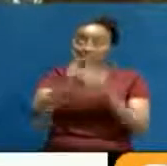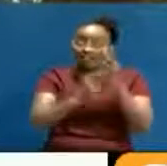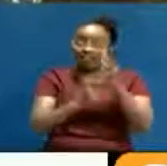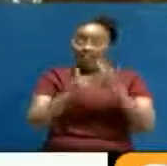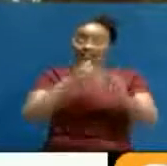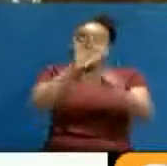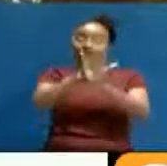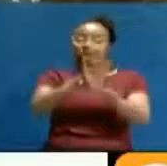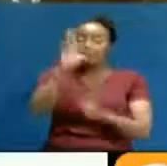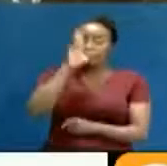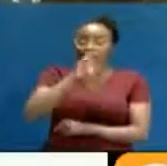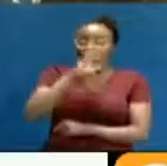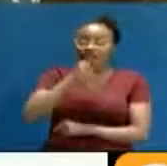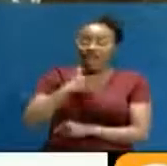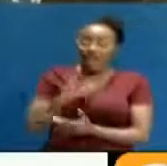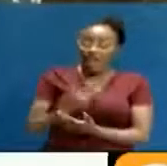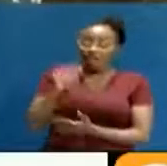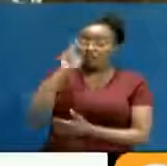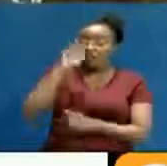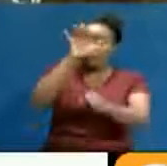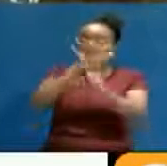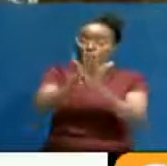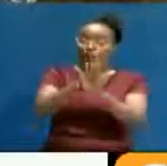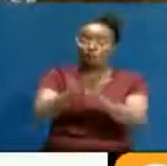kina vionjo vingi, kuna vionjo vyake.